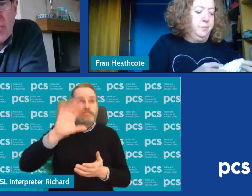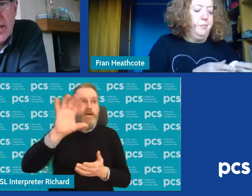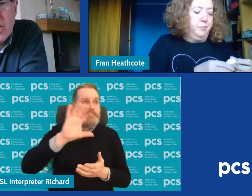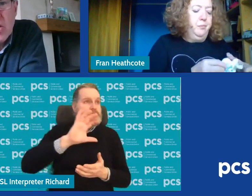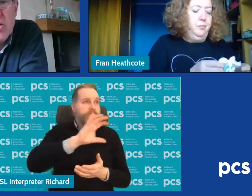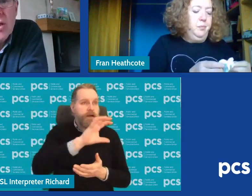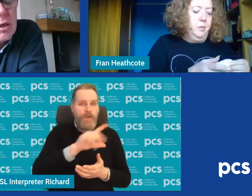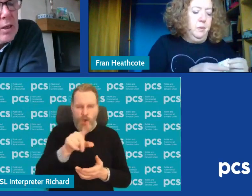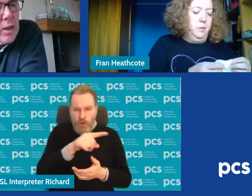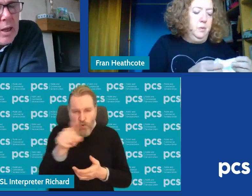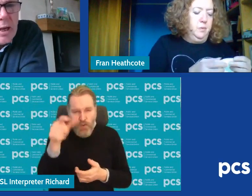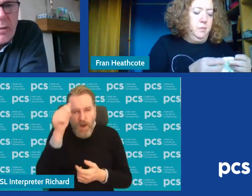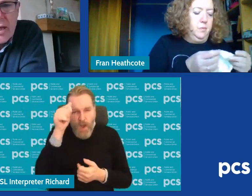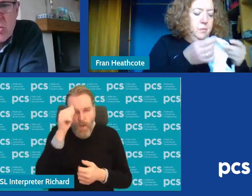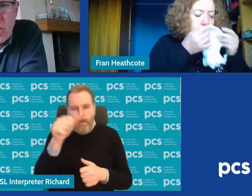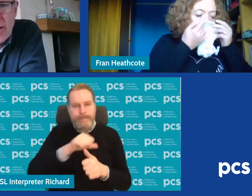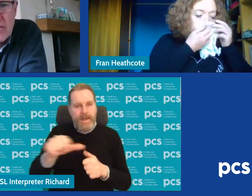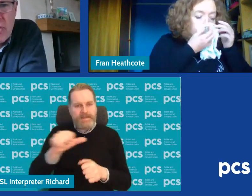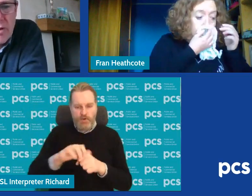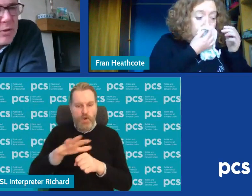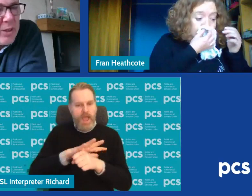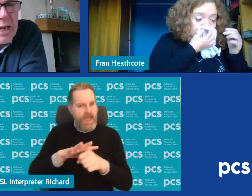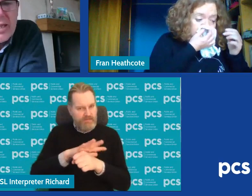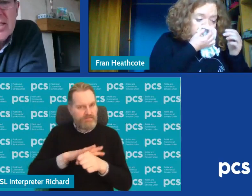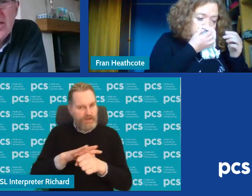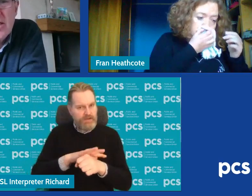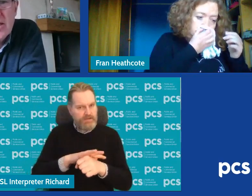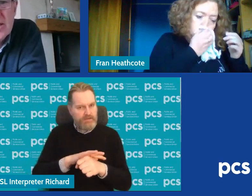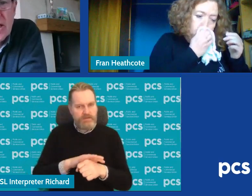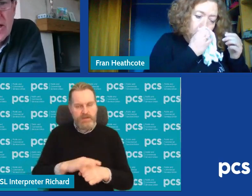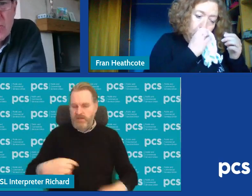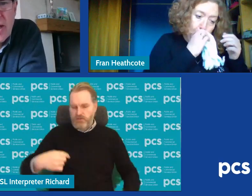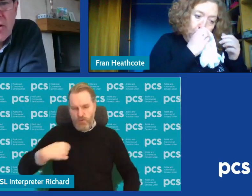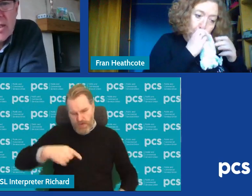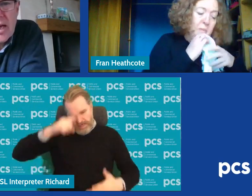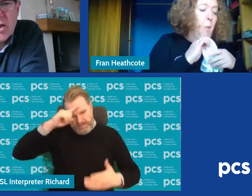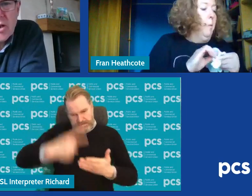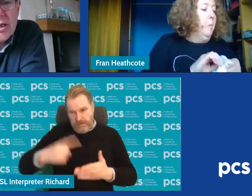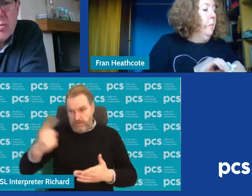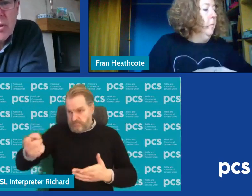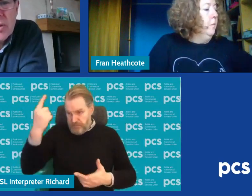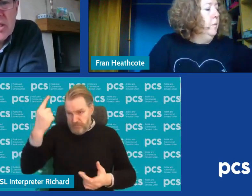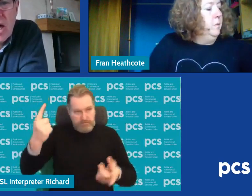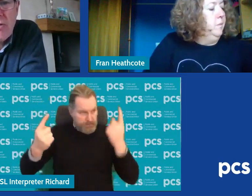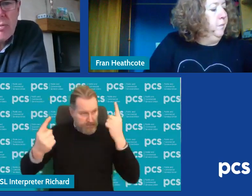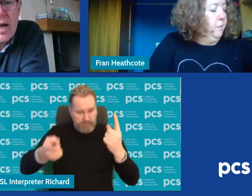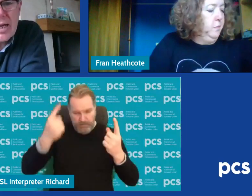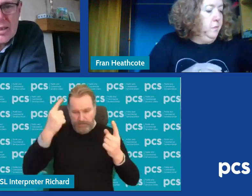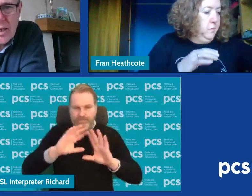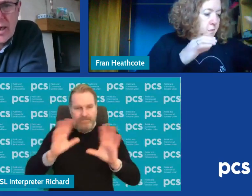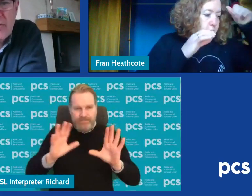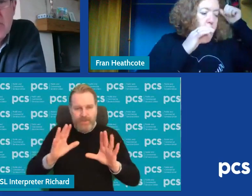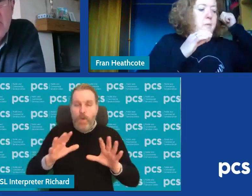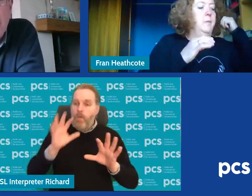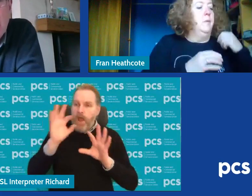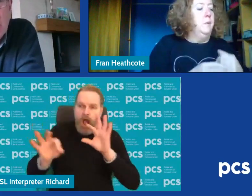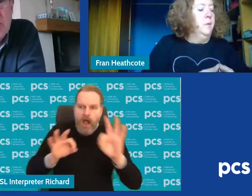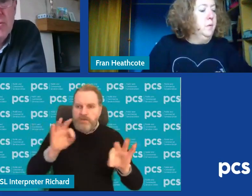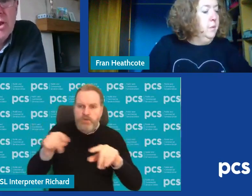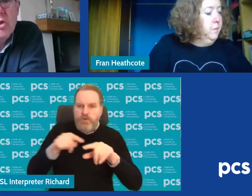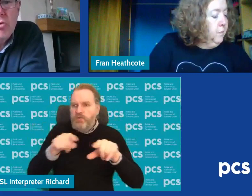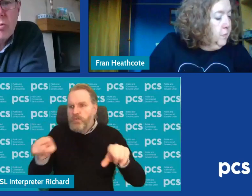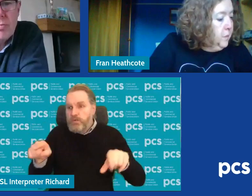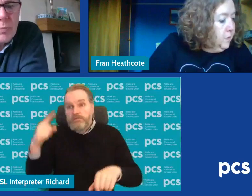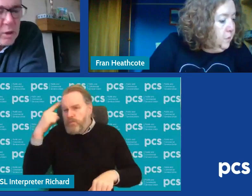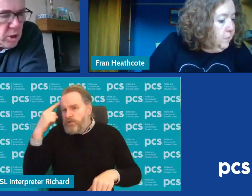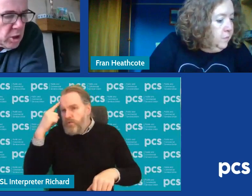work or might not. And that's why, rather than the NEC decide where all this action is, we start from asking for submissions